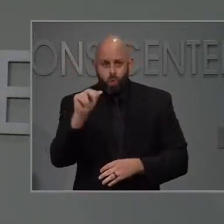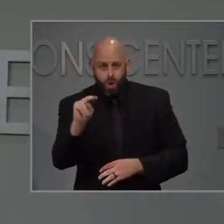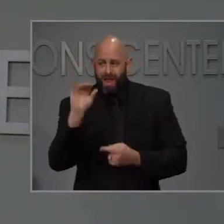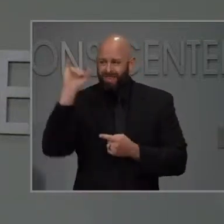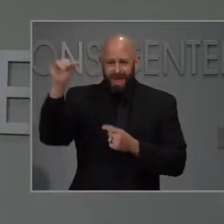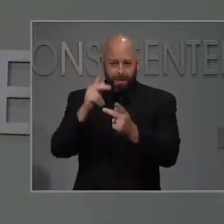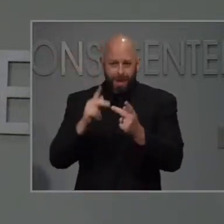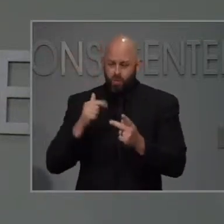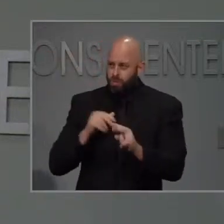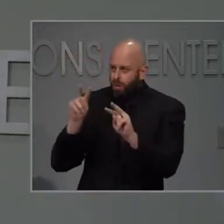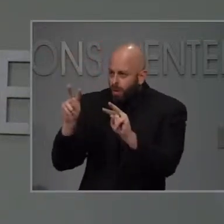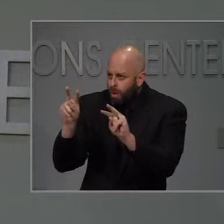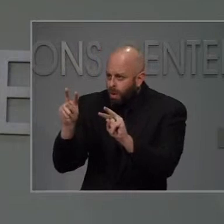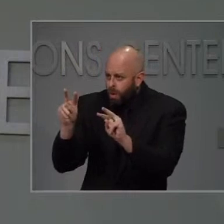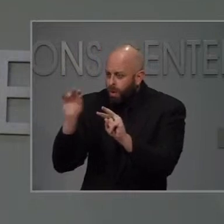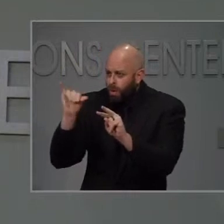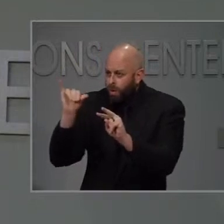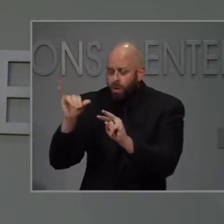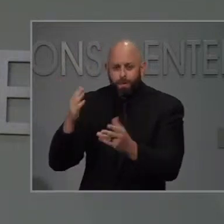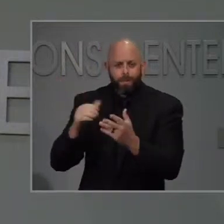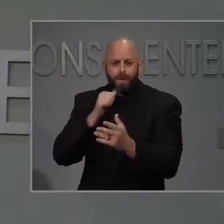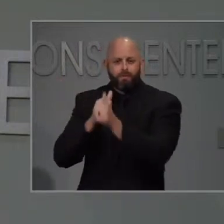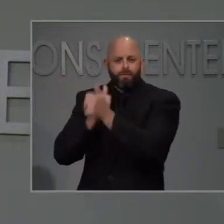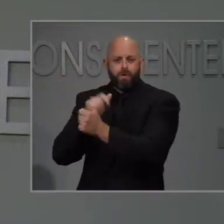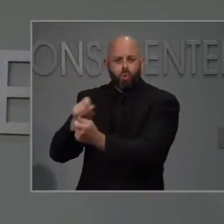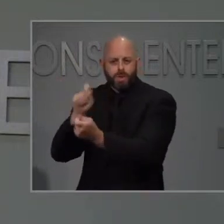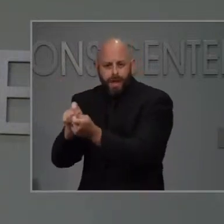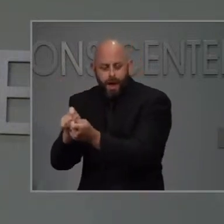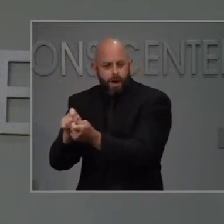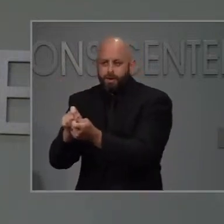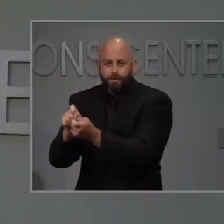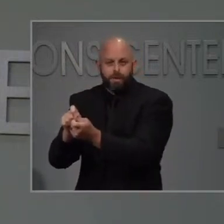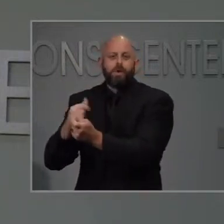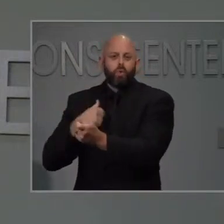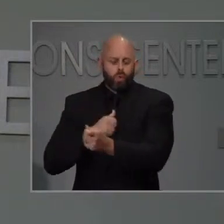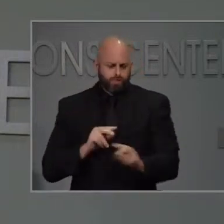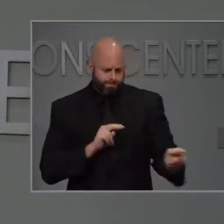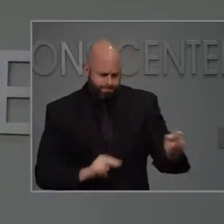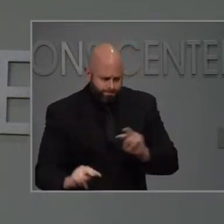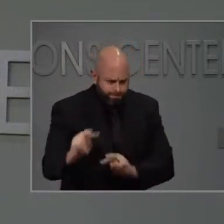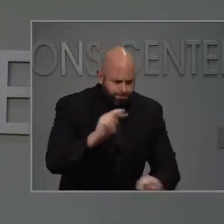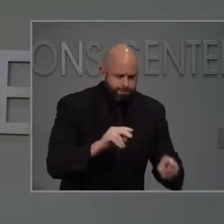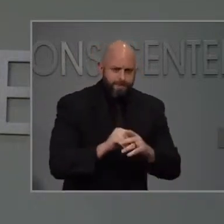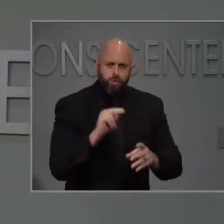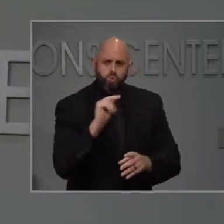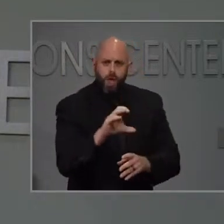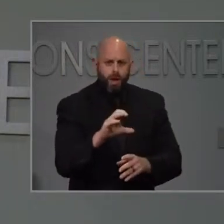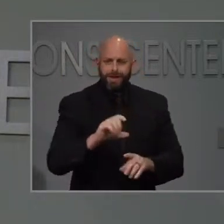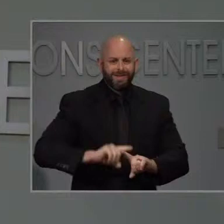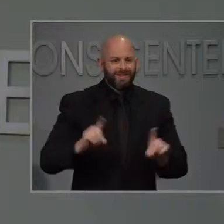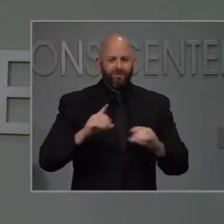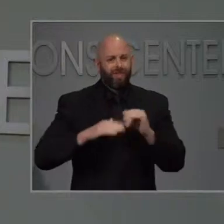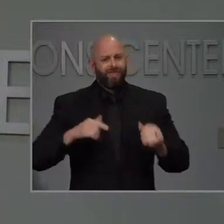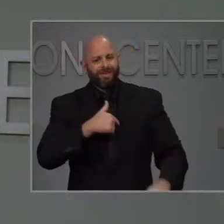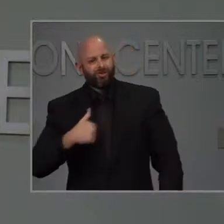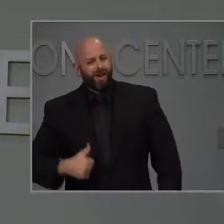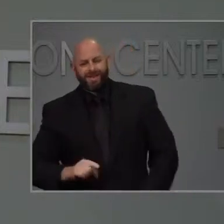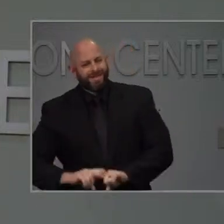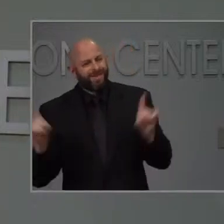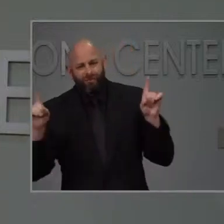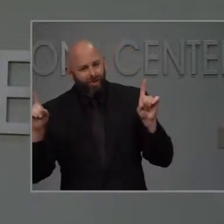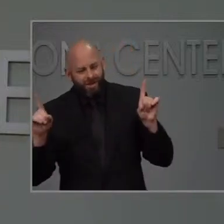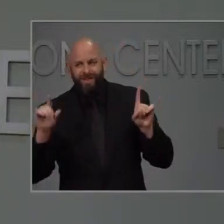still learning about what viral spread will look like here in North Carolina. Because they base it on Wuhan, obviously that is a